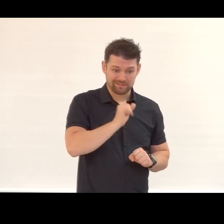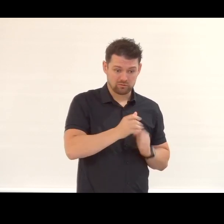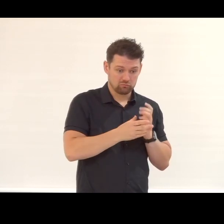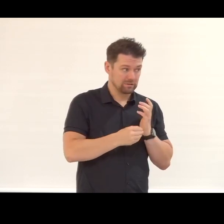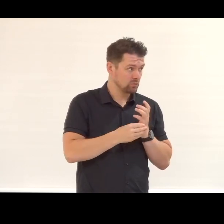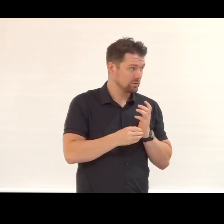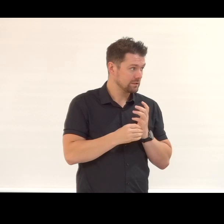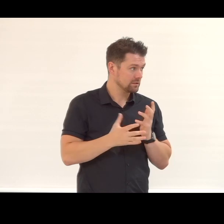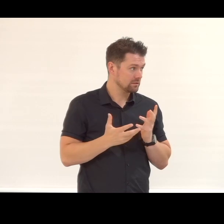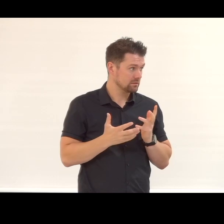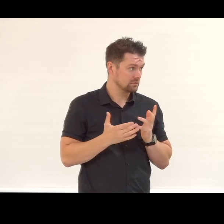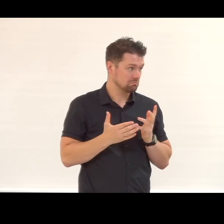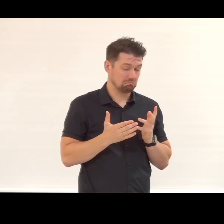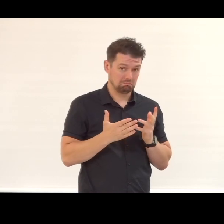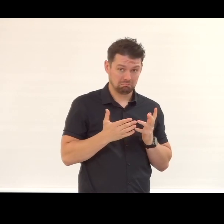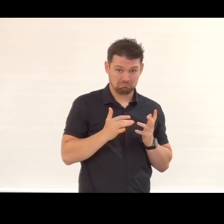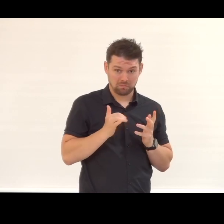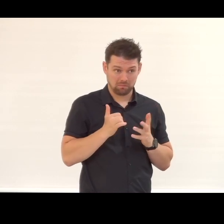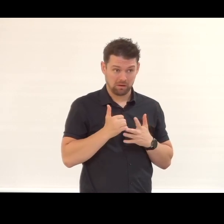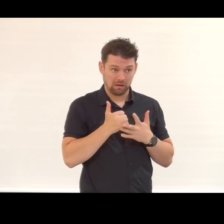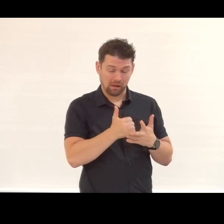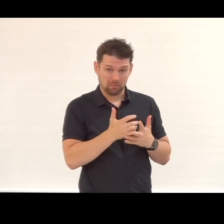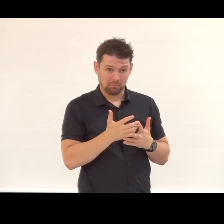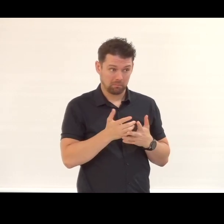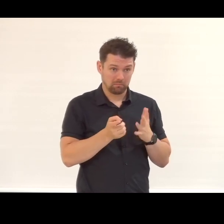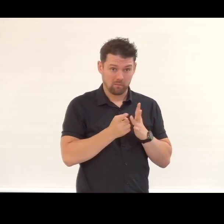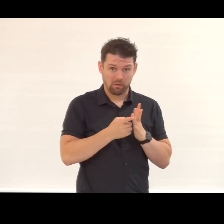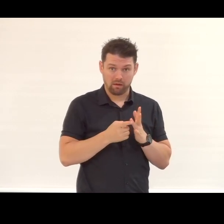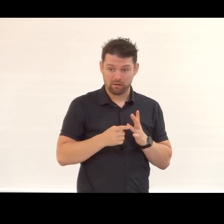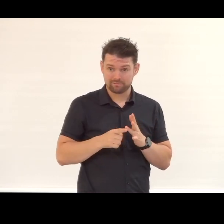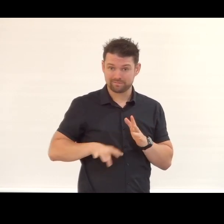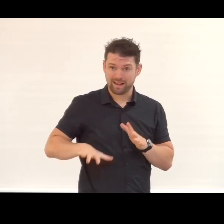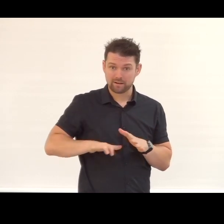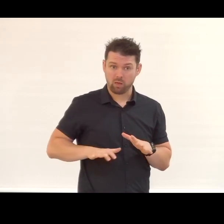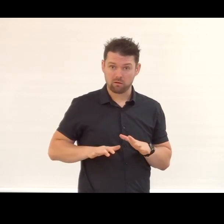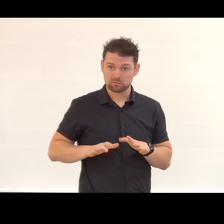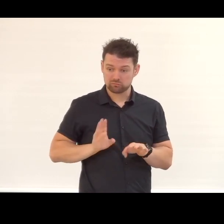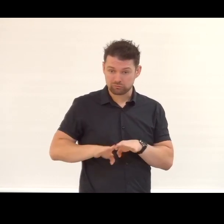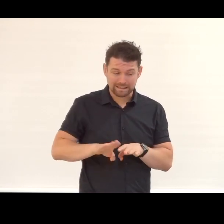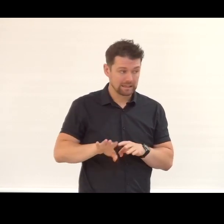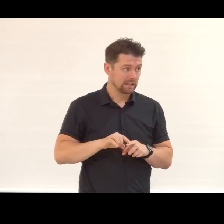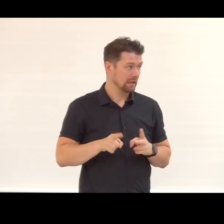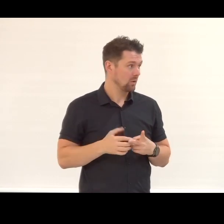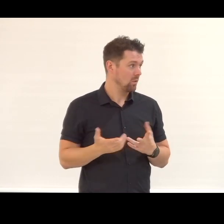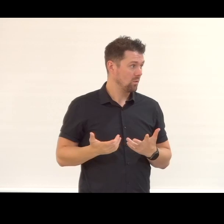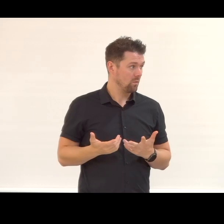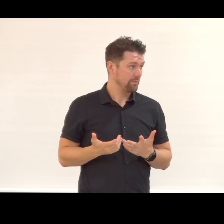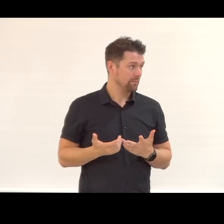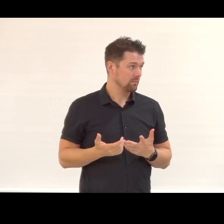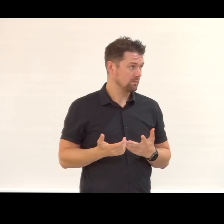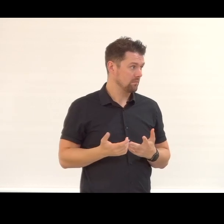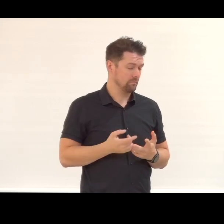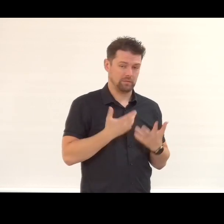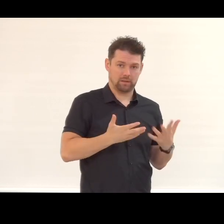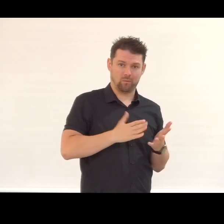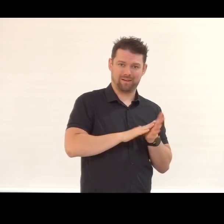actually improve the analog sector, maybe help with standardization, maybe help with improving trainings on a global level. Like, what is the focus of